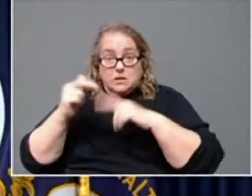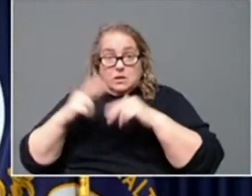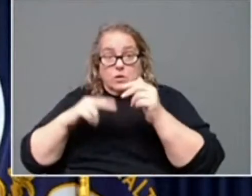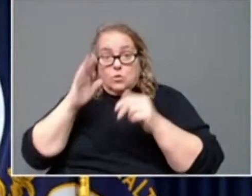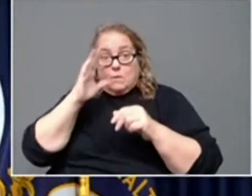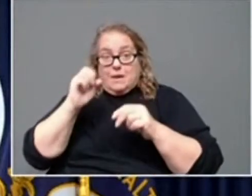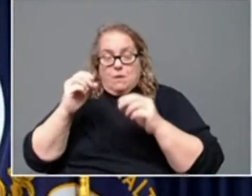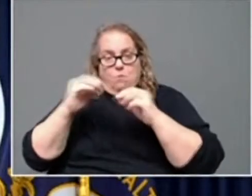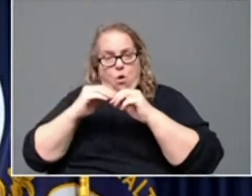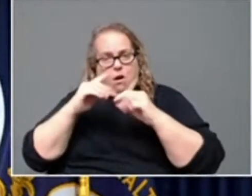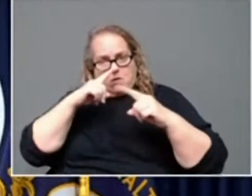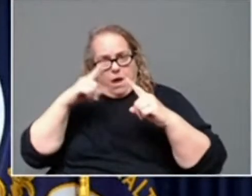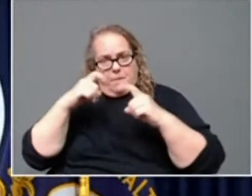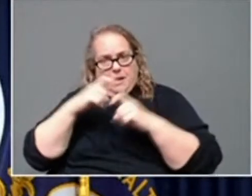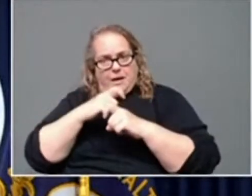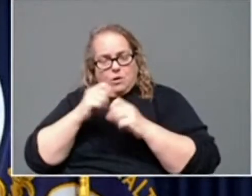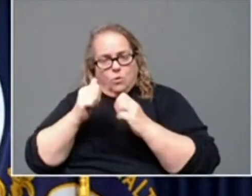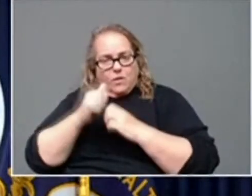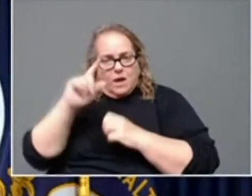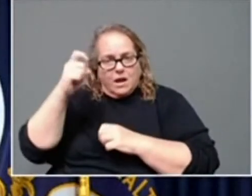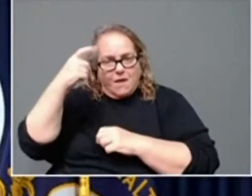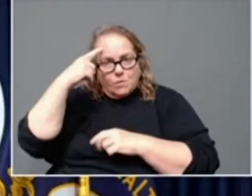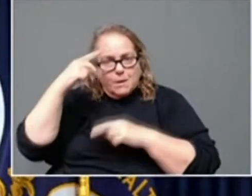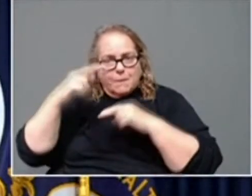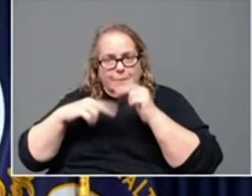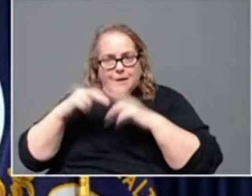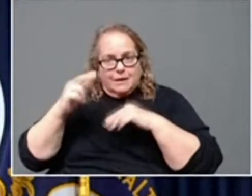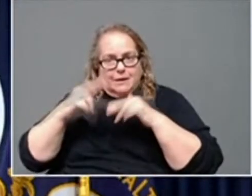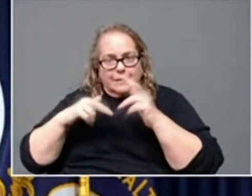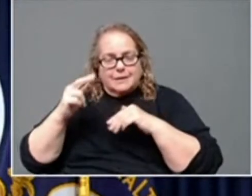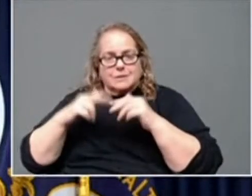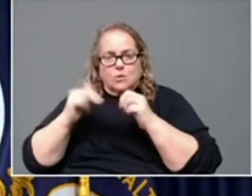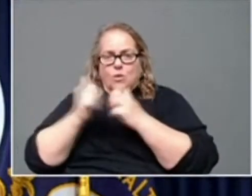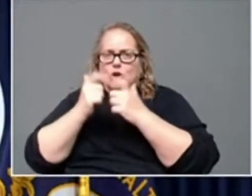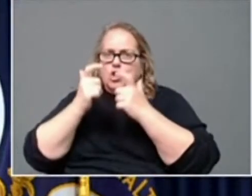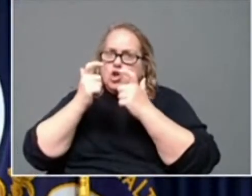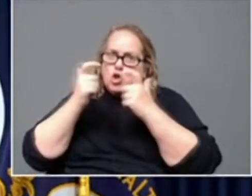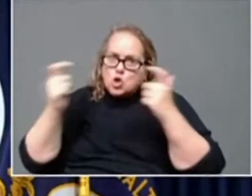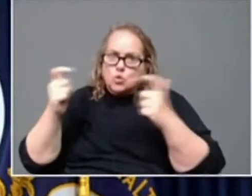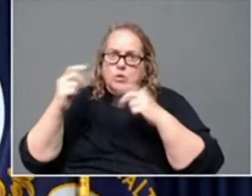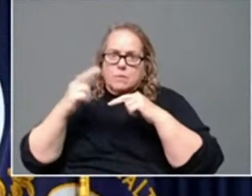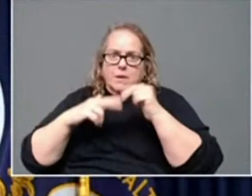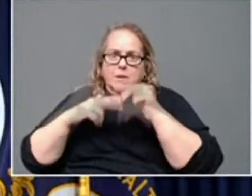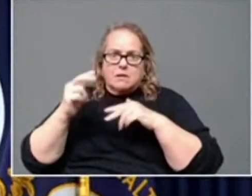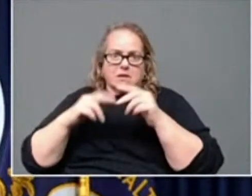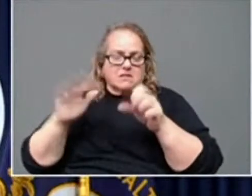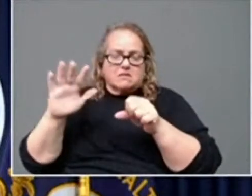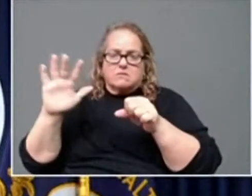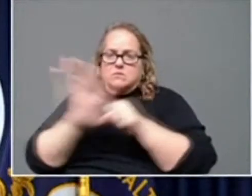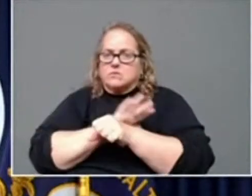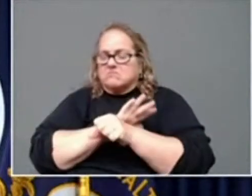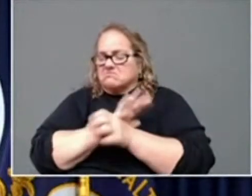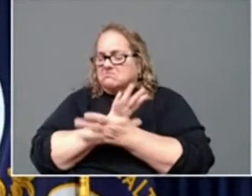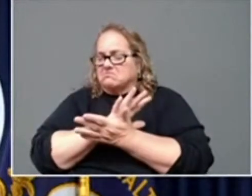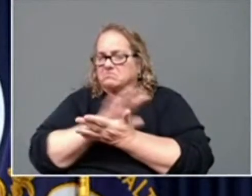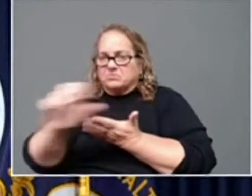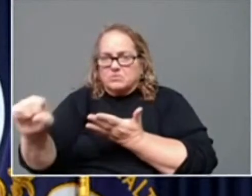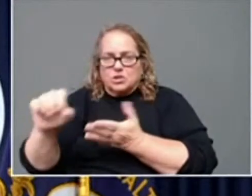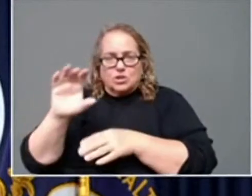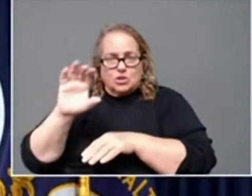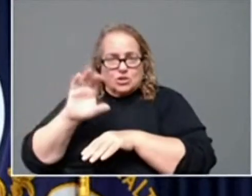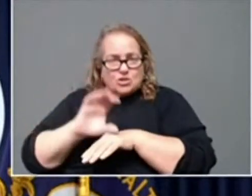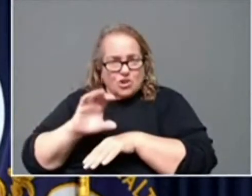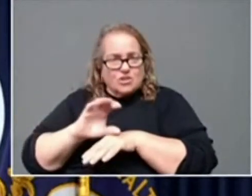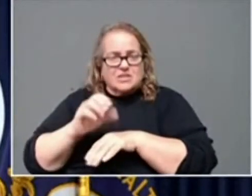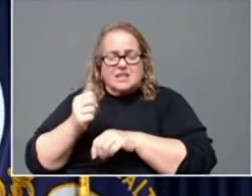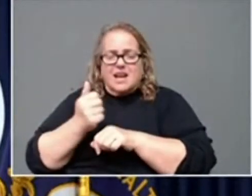complicated with government buildings, with huge buildings entirely wiped out, churches and the rest. We're also